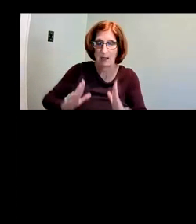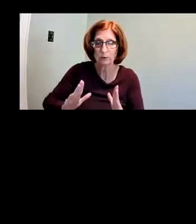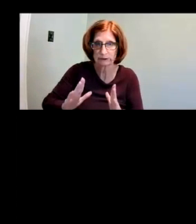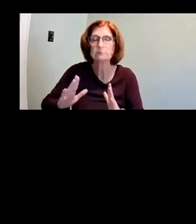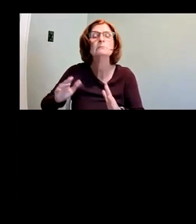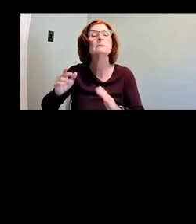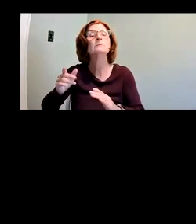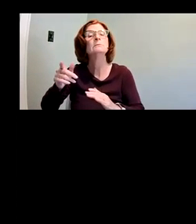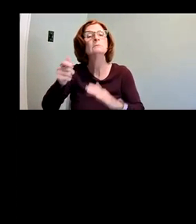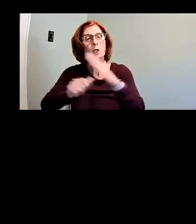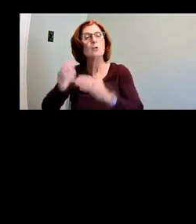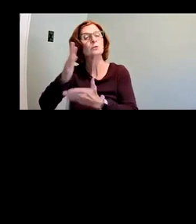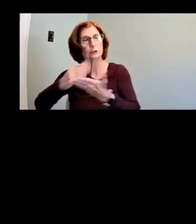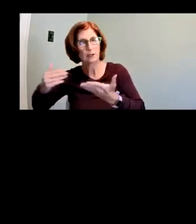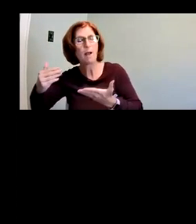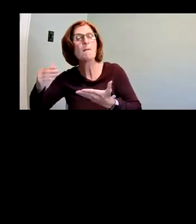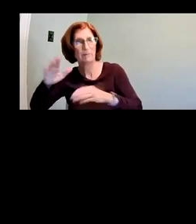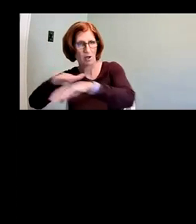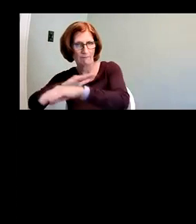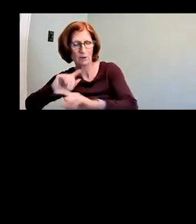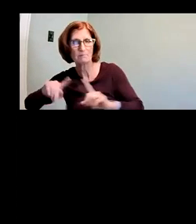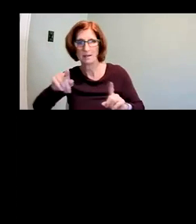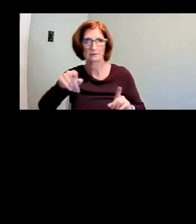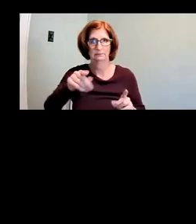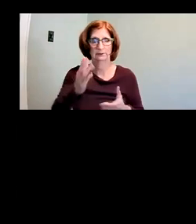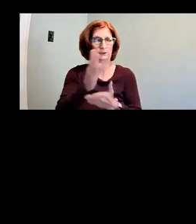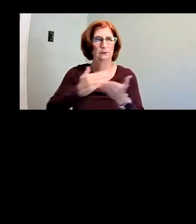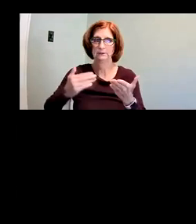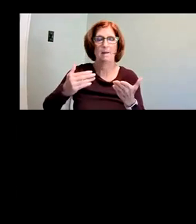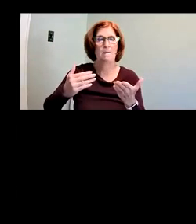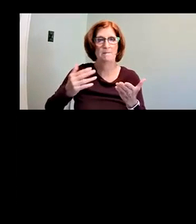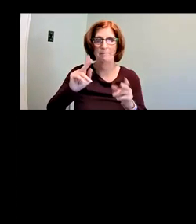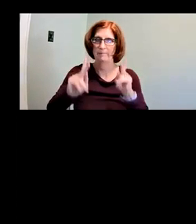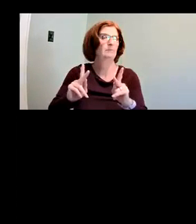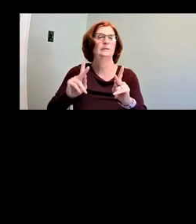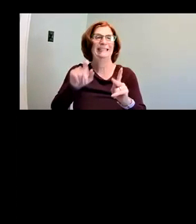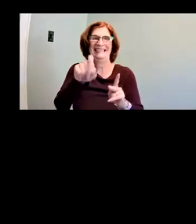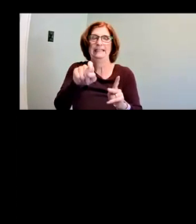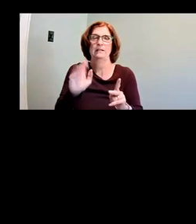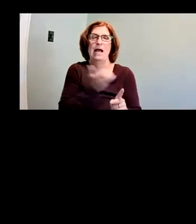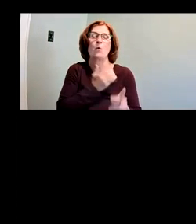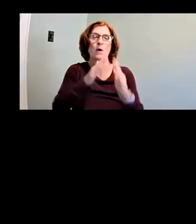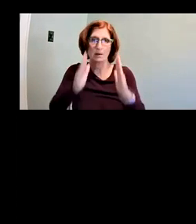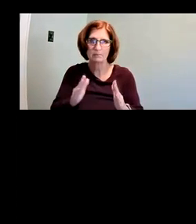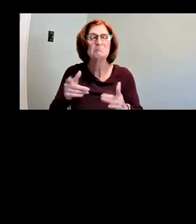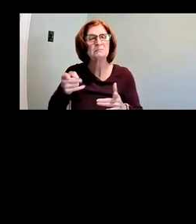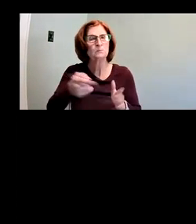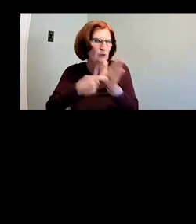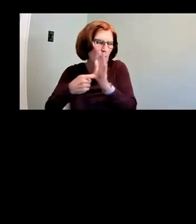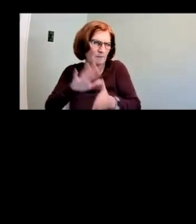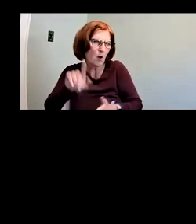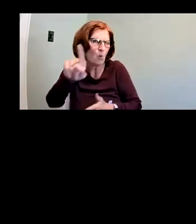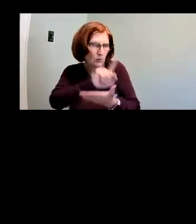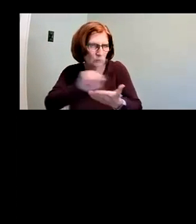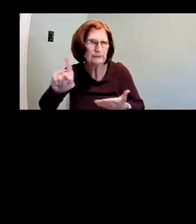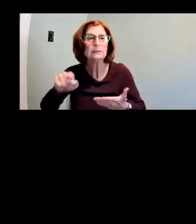under the moratoria. The average time it takes us to prevent an eviction is about 1 week. Our program stands ready to assist with